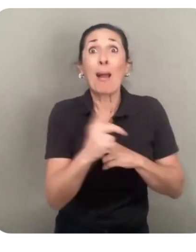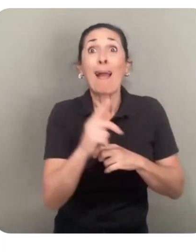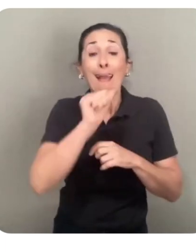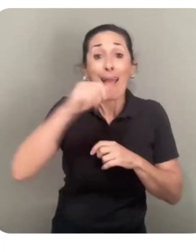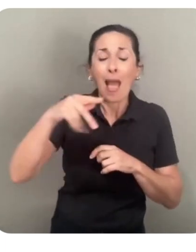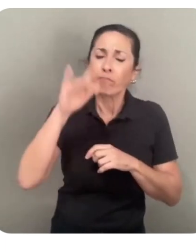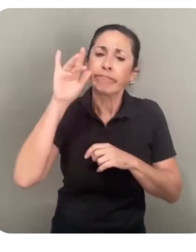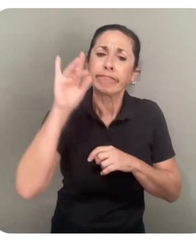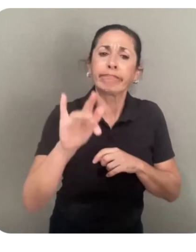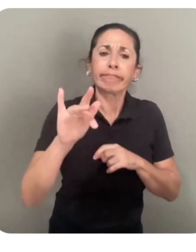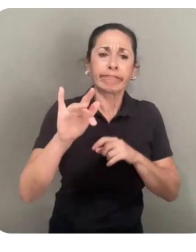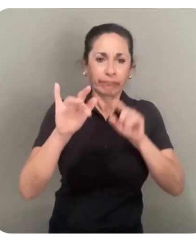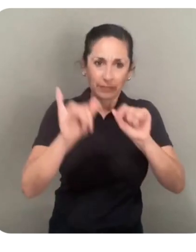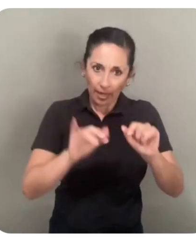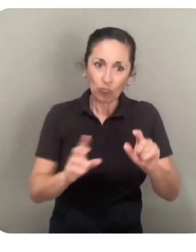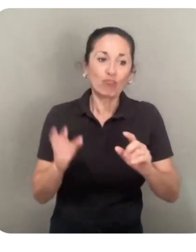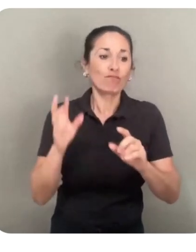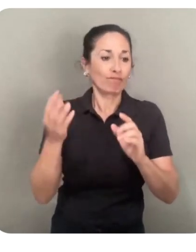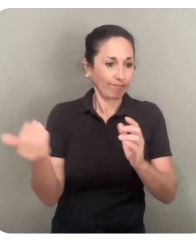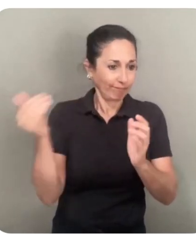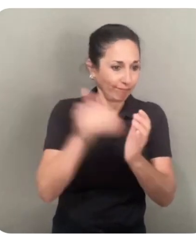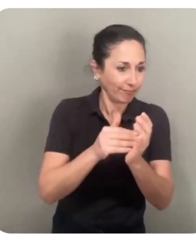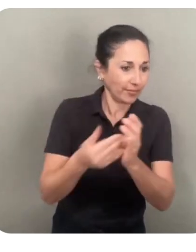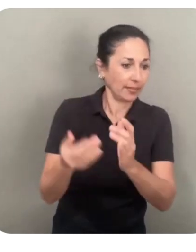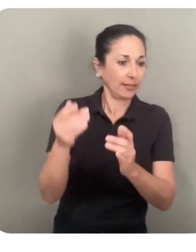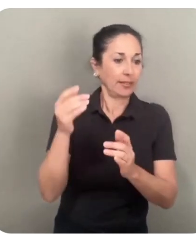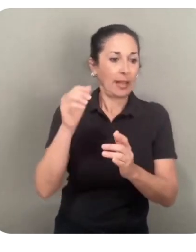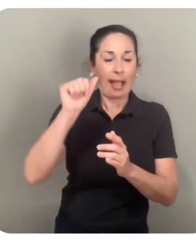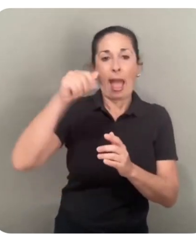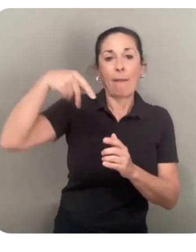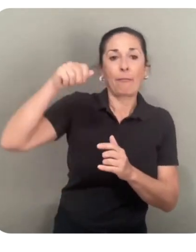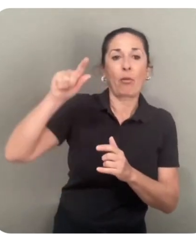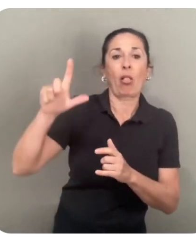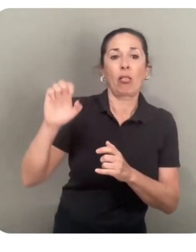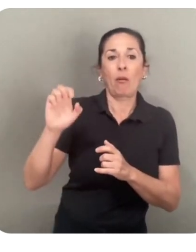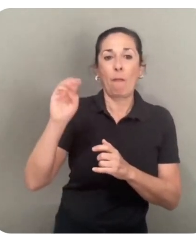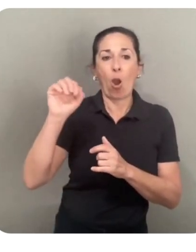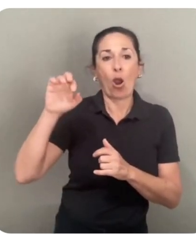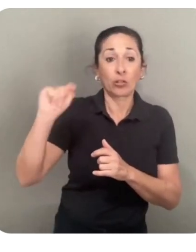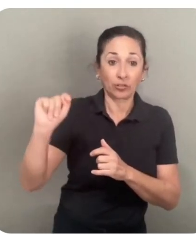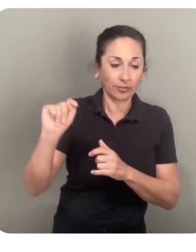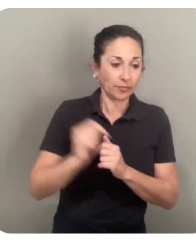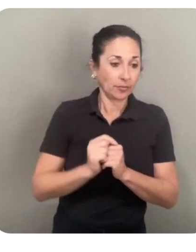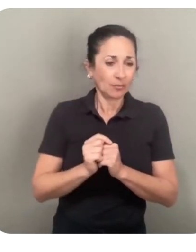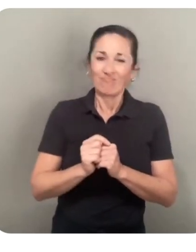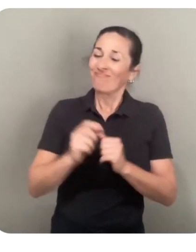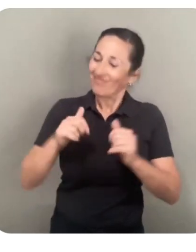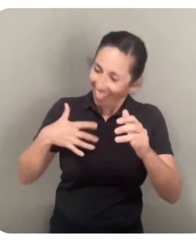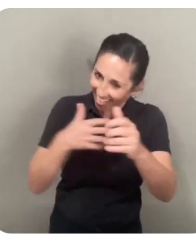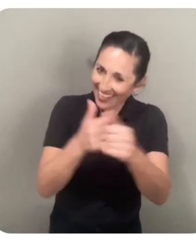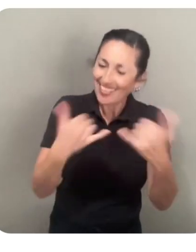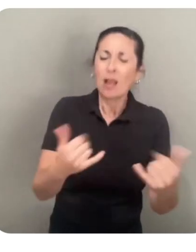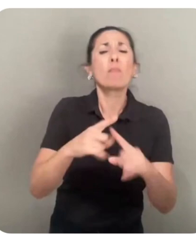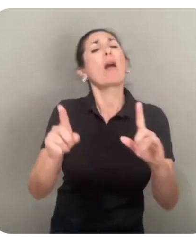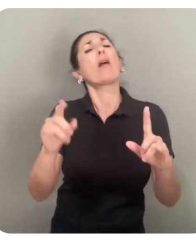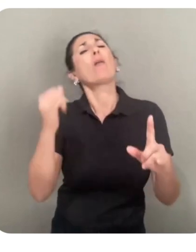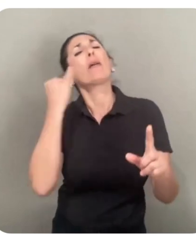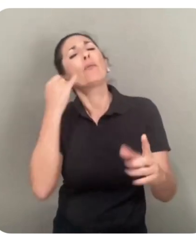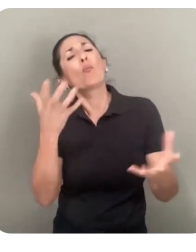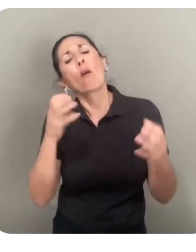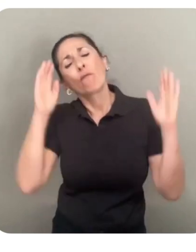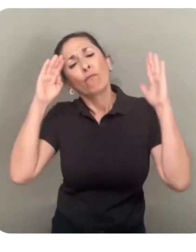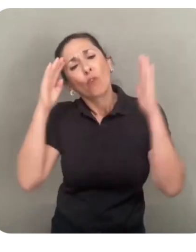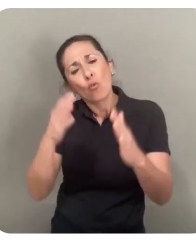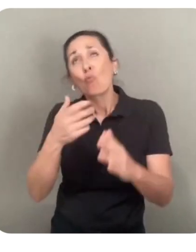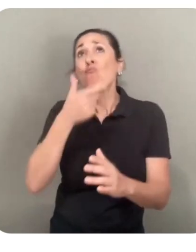click the album art to restore it. You're all caught up now, but what if you want to just focus? Watching